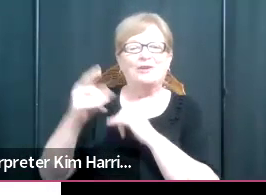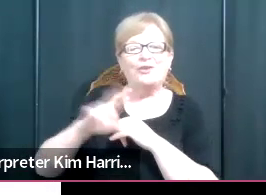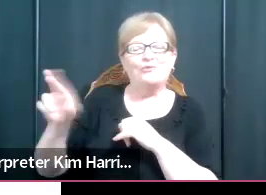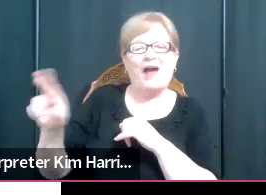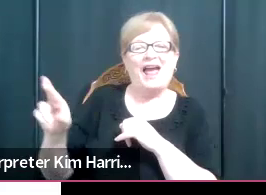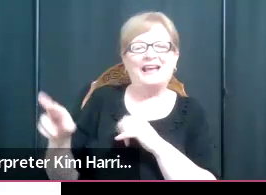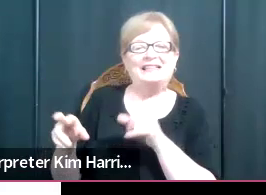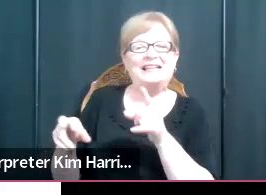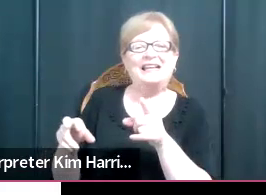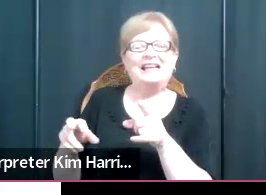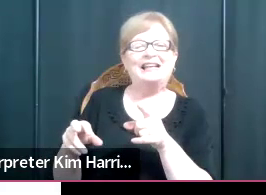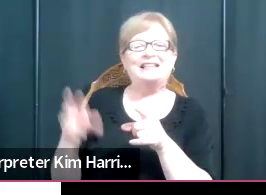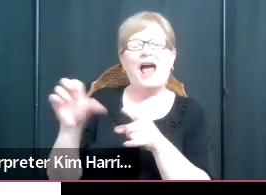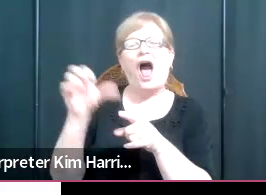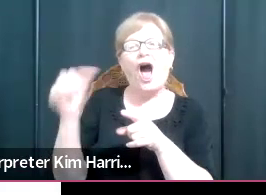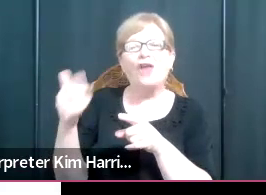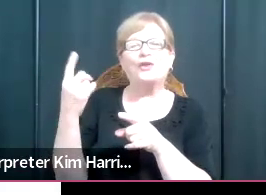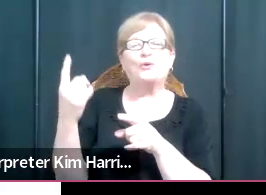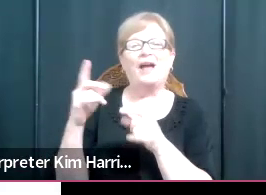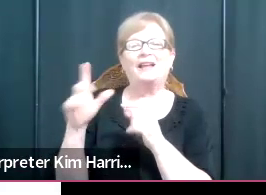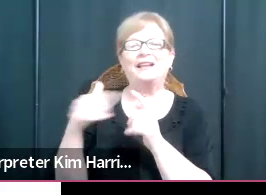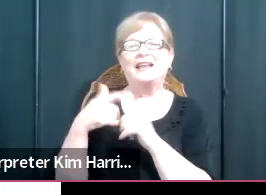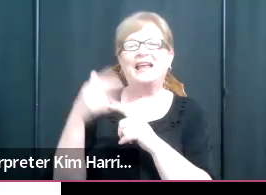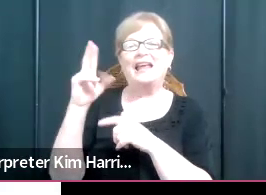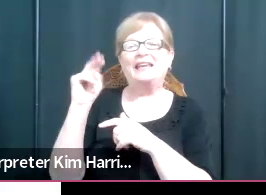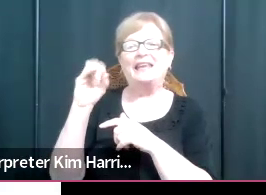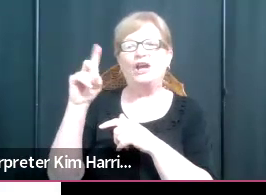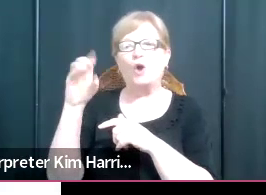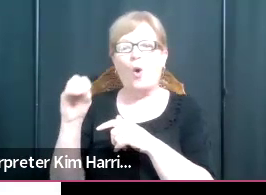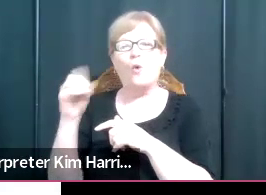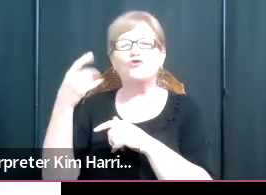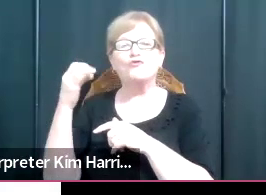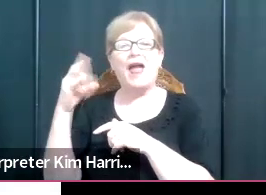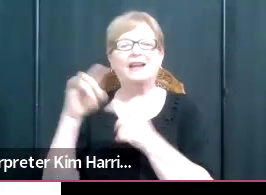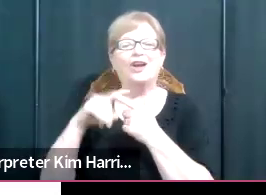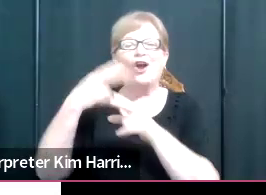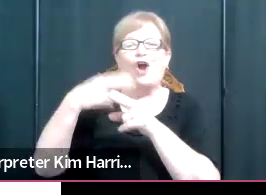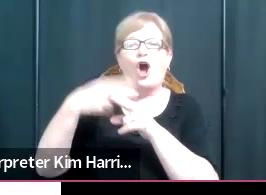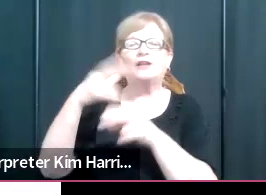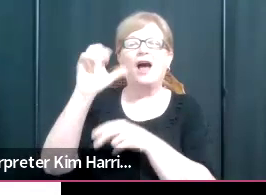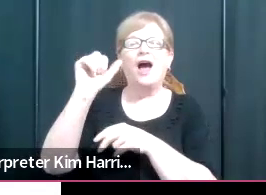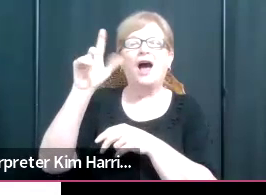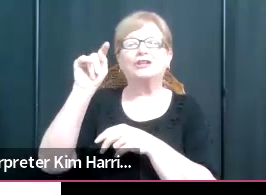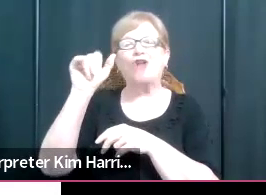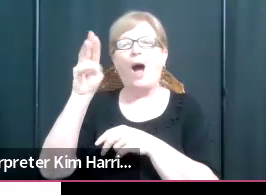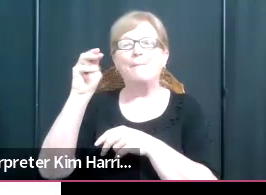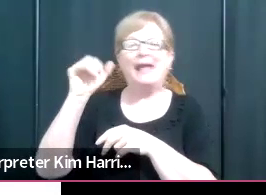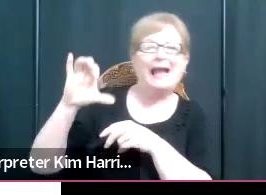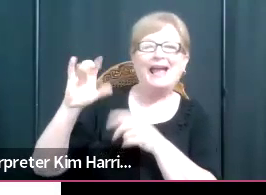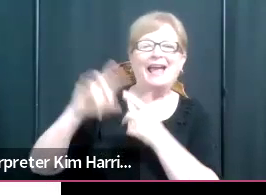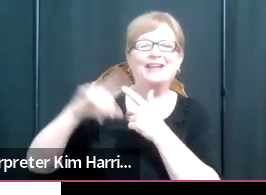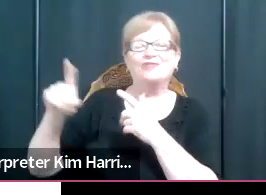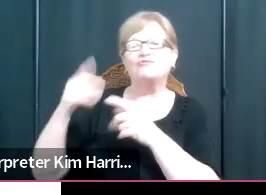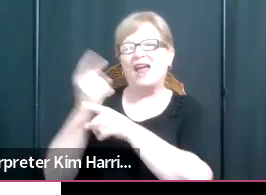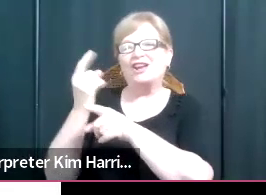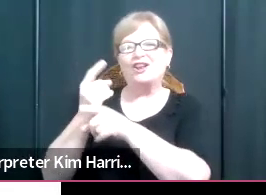there is another Neato brand stress ball, and that's called their Atomic one. So it's like a standard stress ball. And then